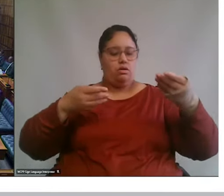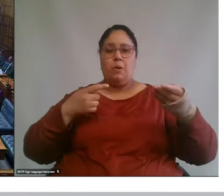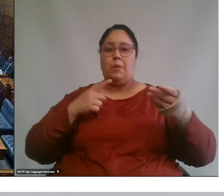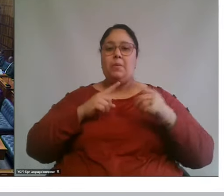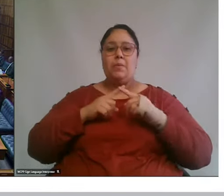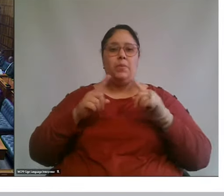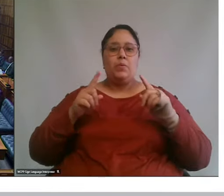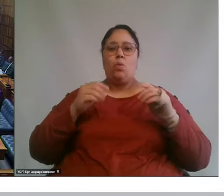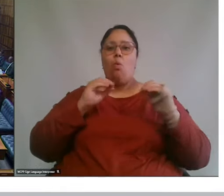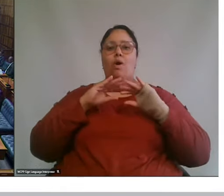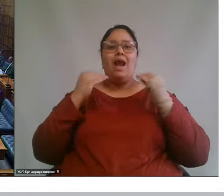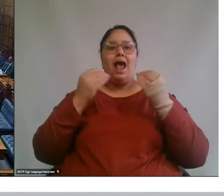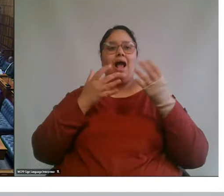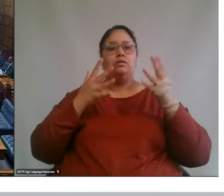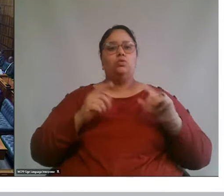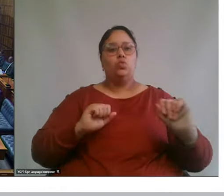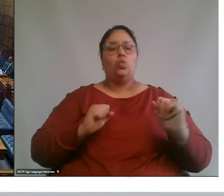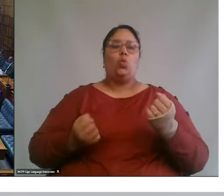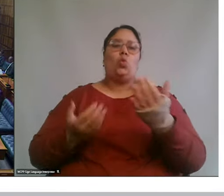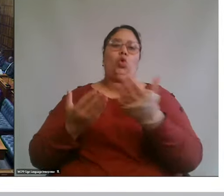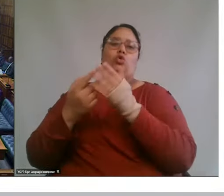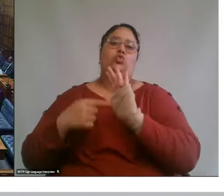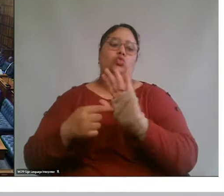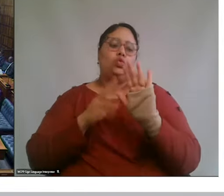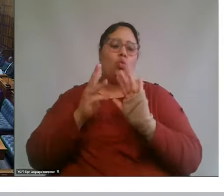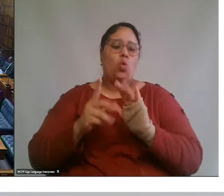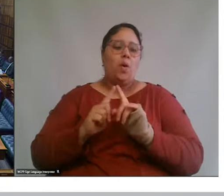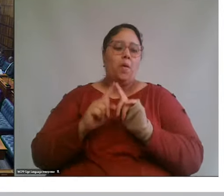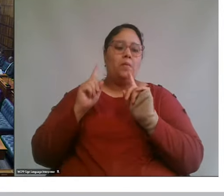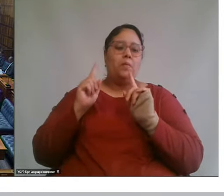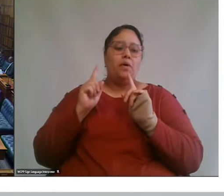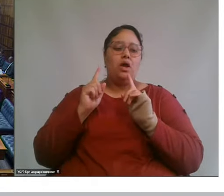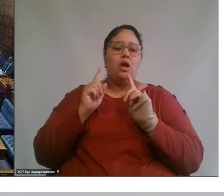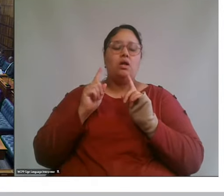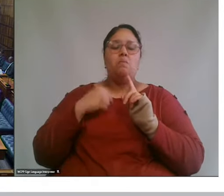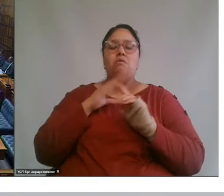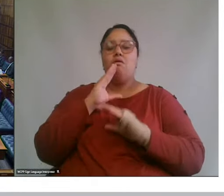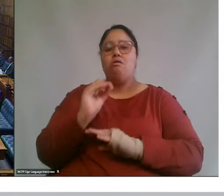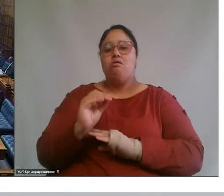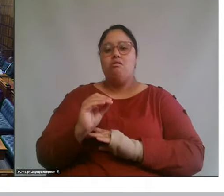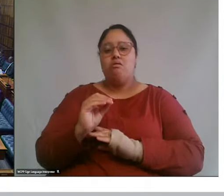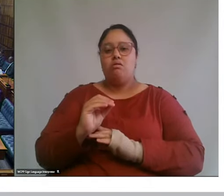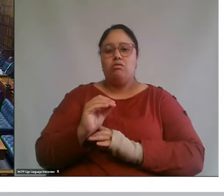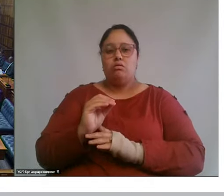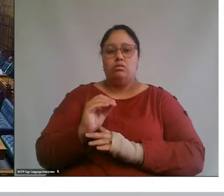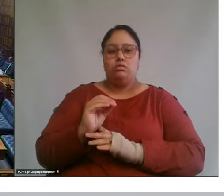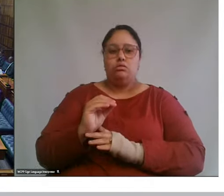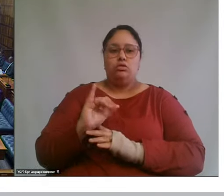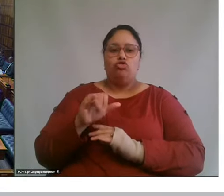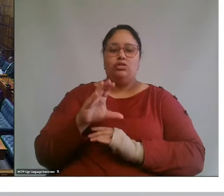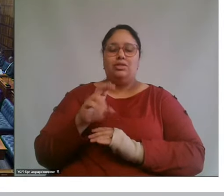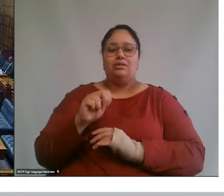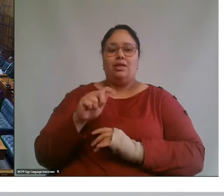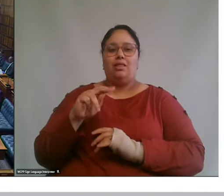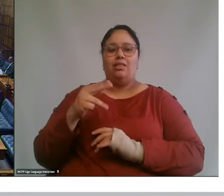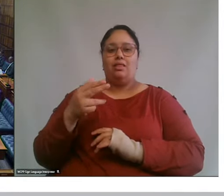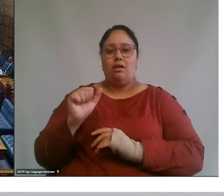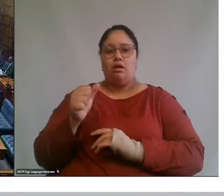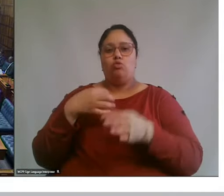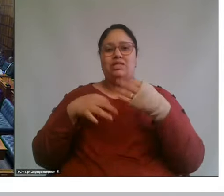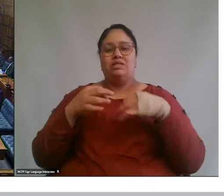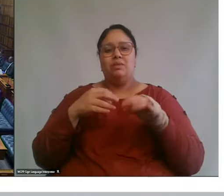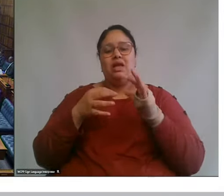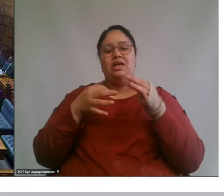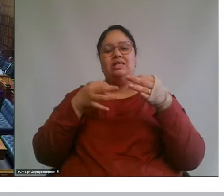can see if you can find it for me while I ask um while I ask uh jth just to talk to the definition